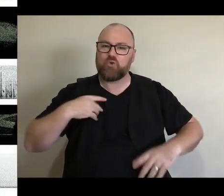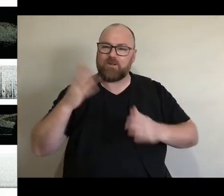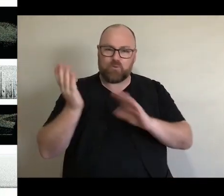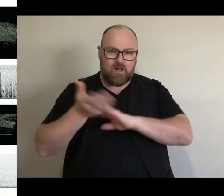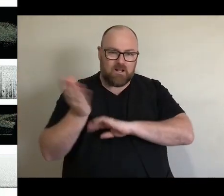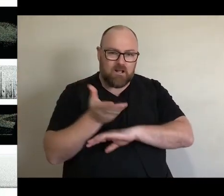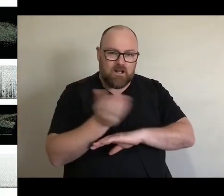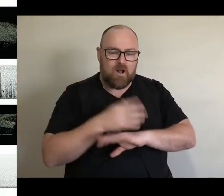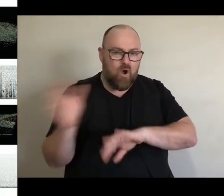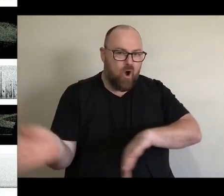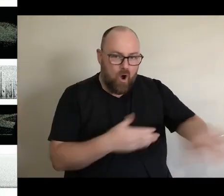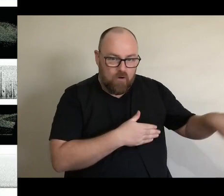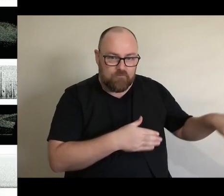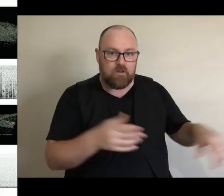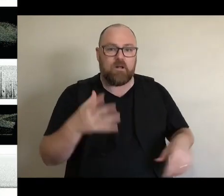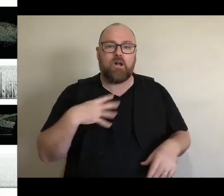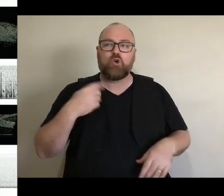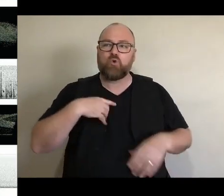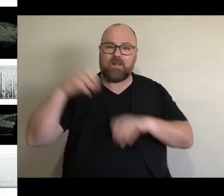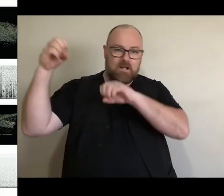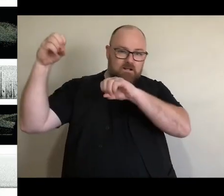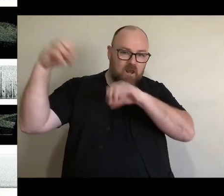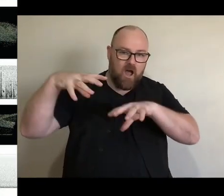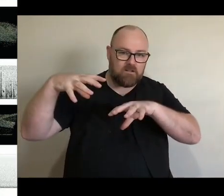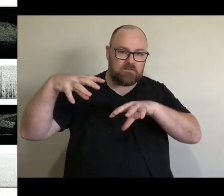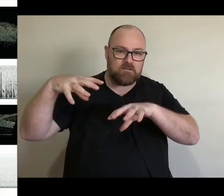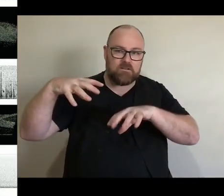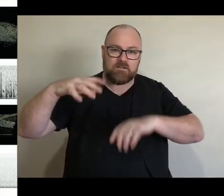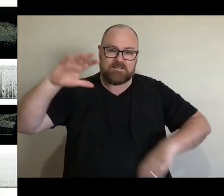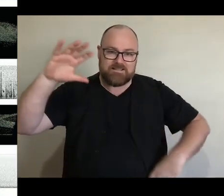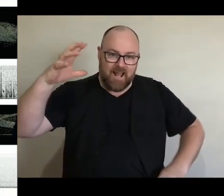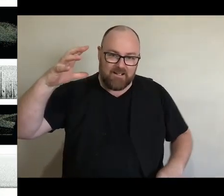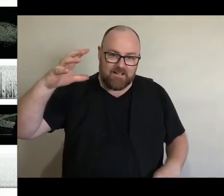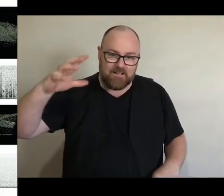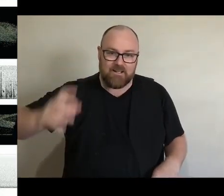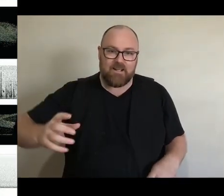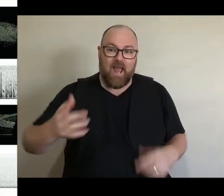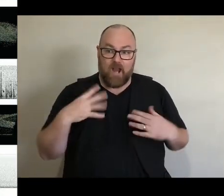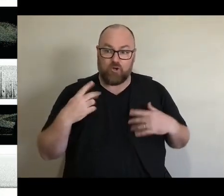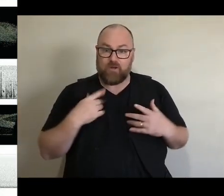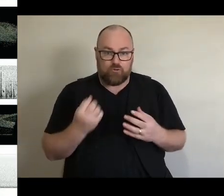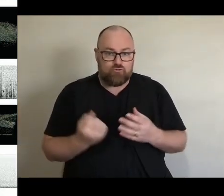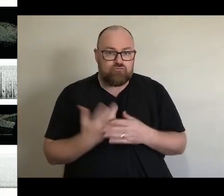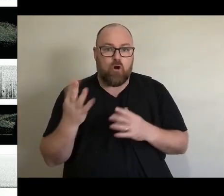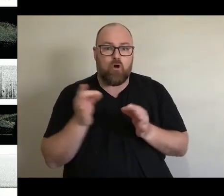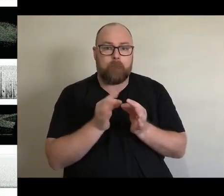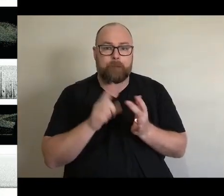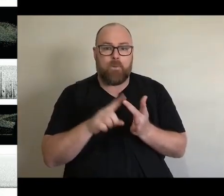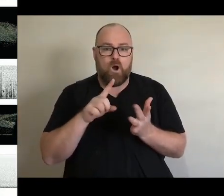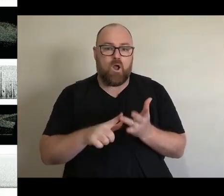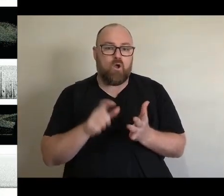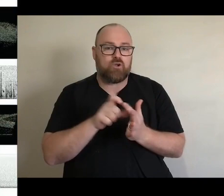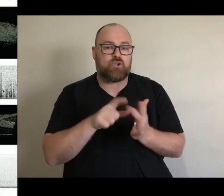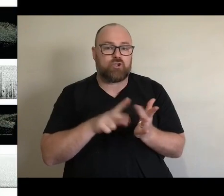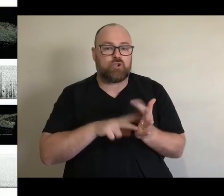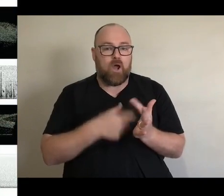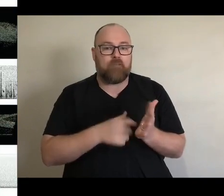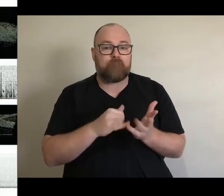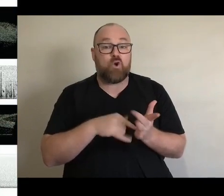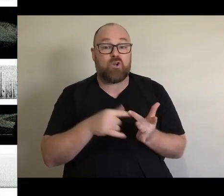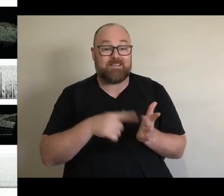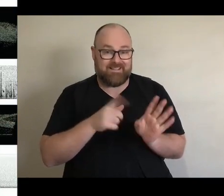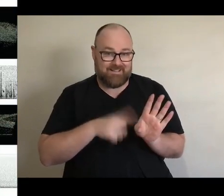other saplings grow so that you get the sheer level of biodiversity in the healthy landscape that doesn't burn in the way that we saw